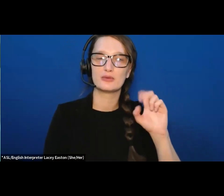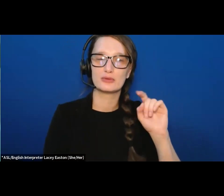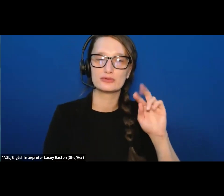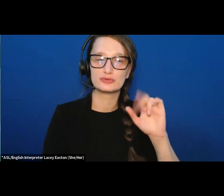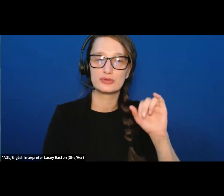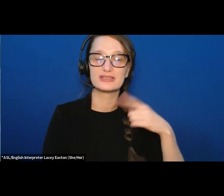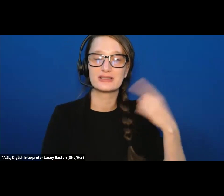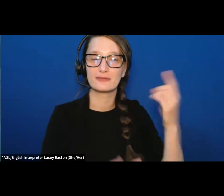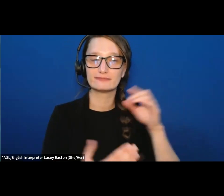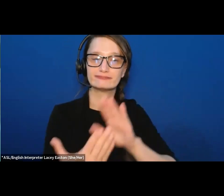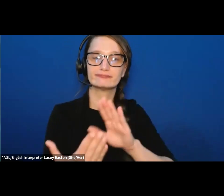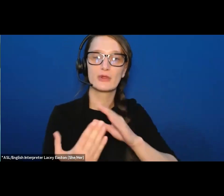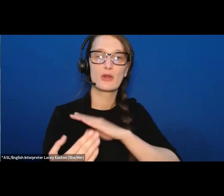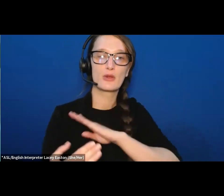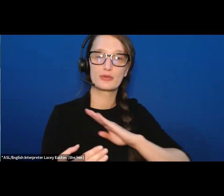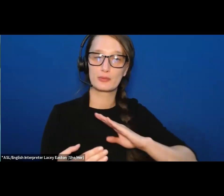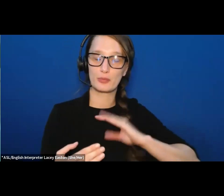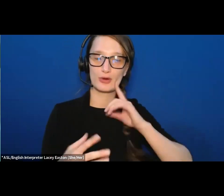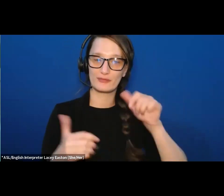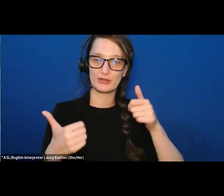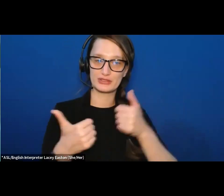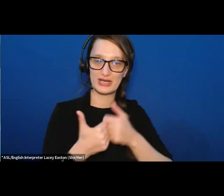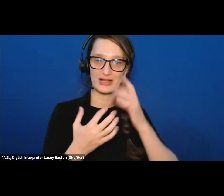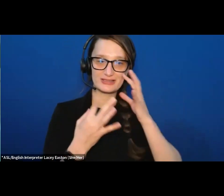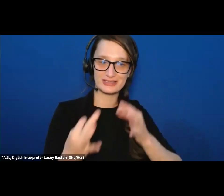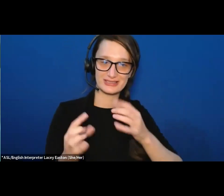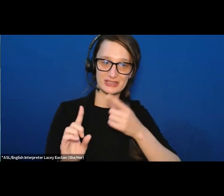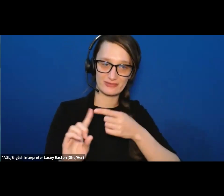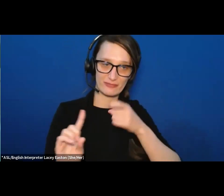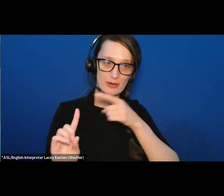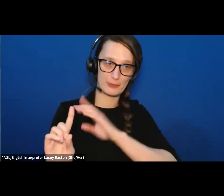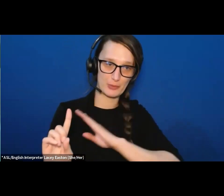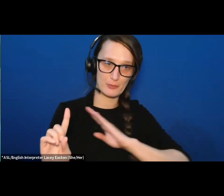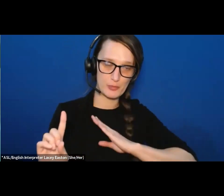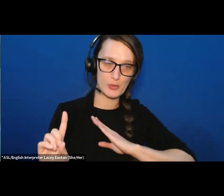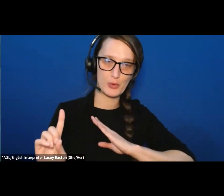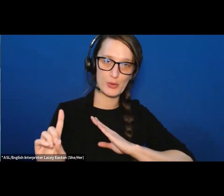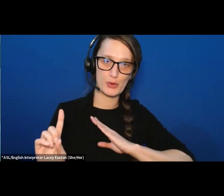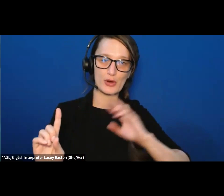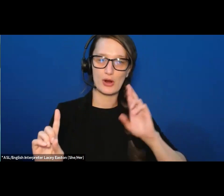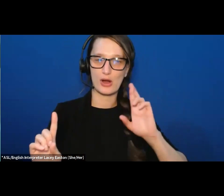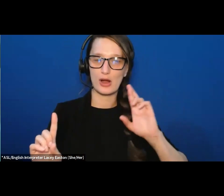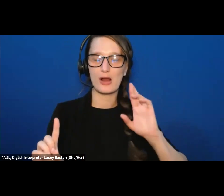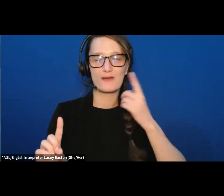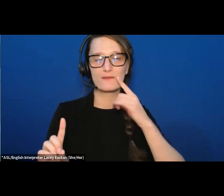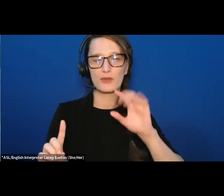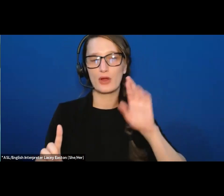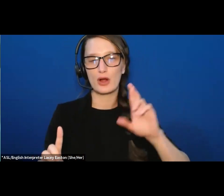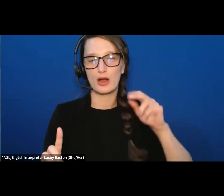the determination, basically by the Board of by the RFP process for the